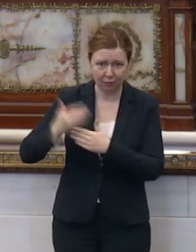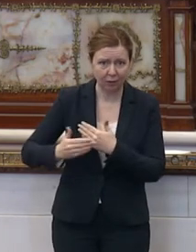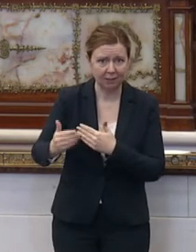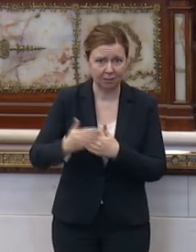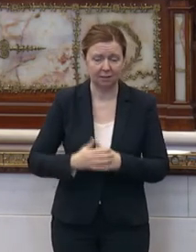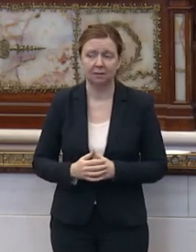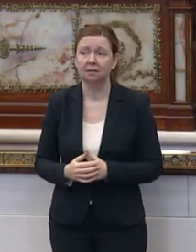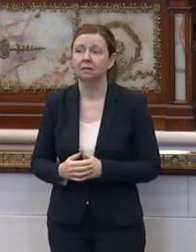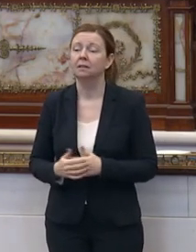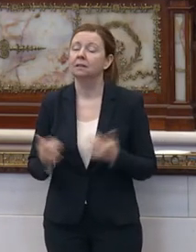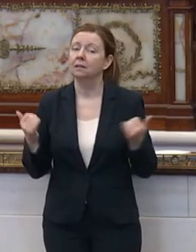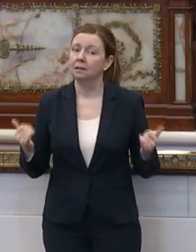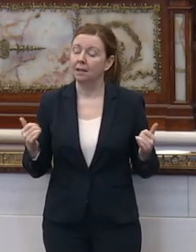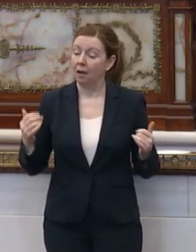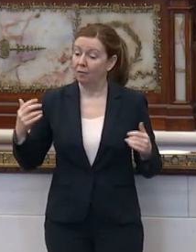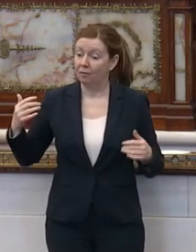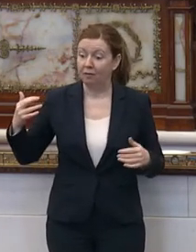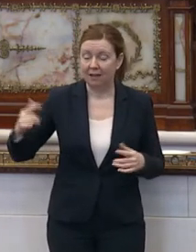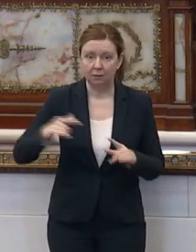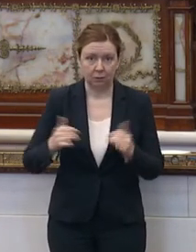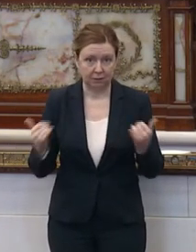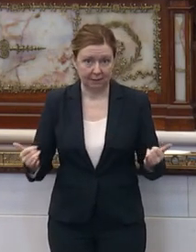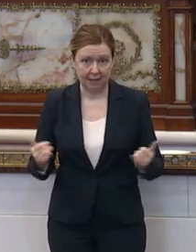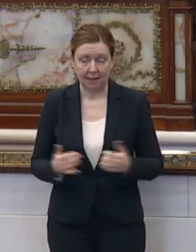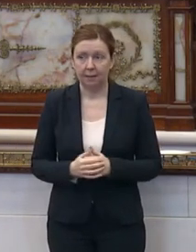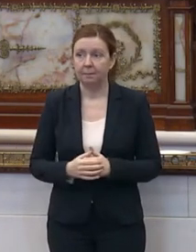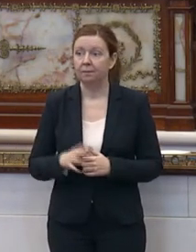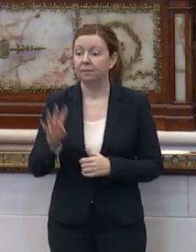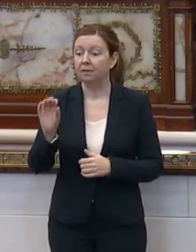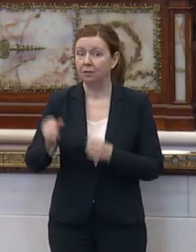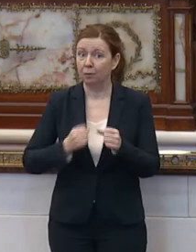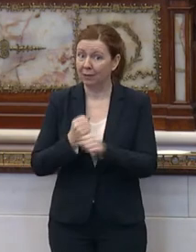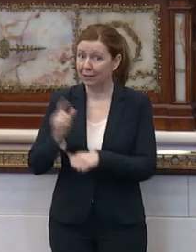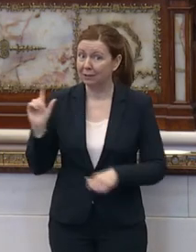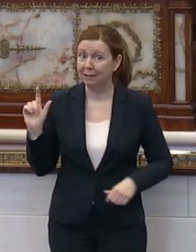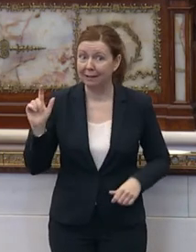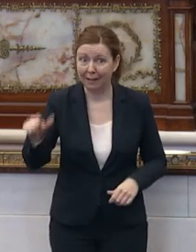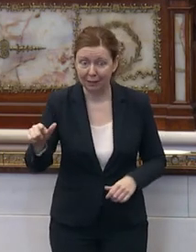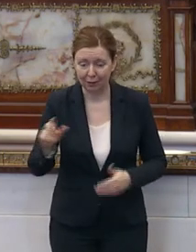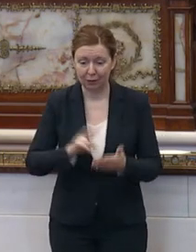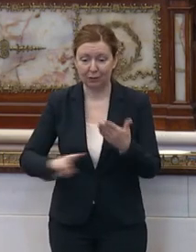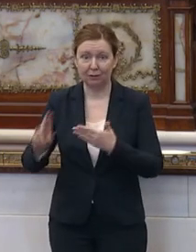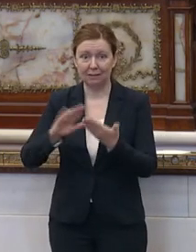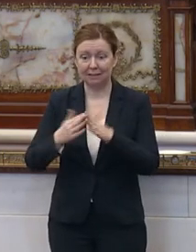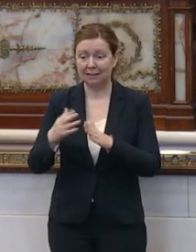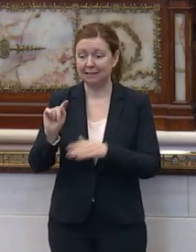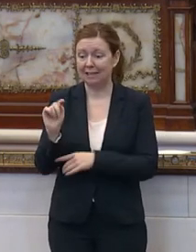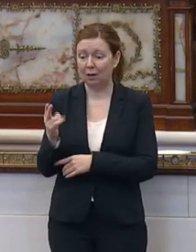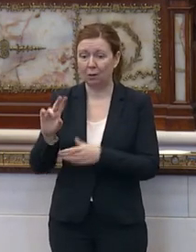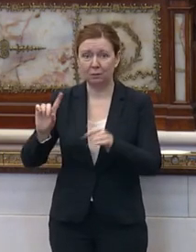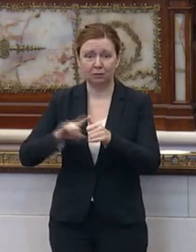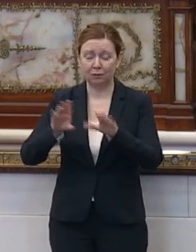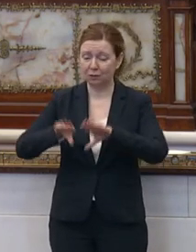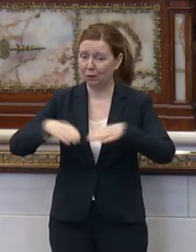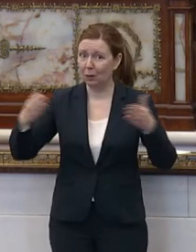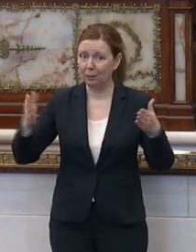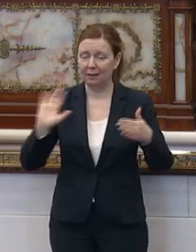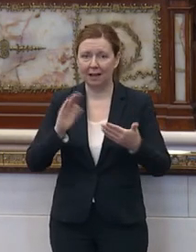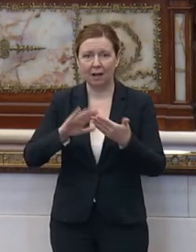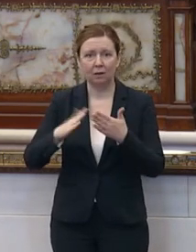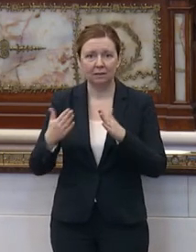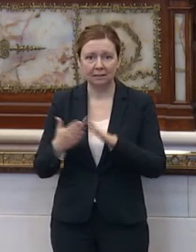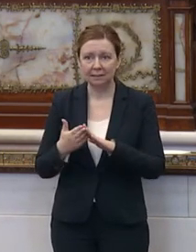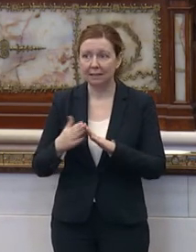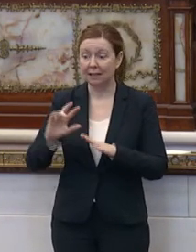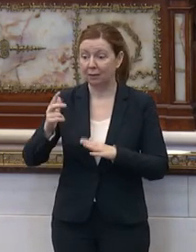come. Now let's fast forward to today. 40 years after the University City Townhomes first opened, our city